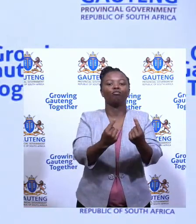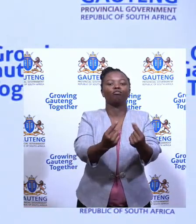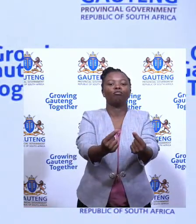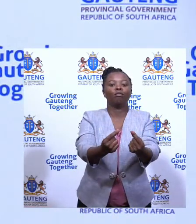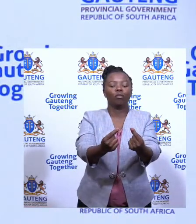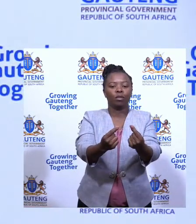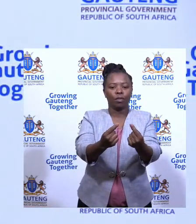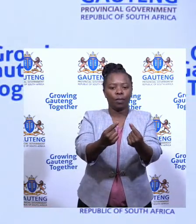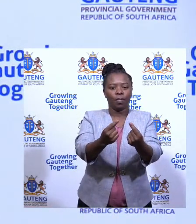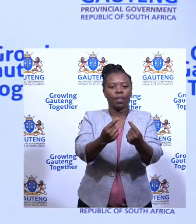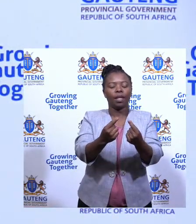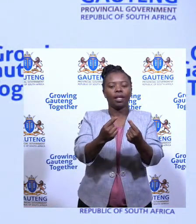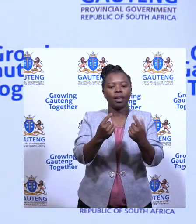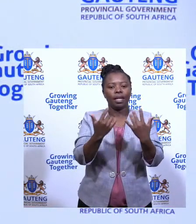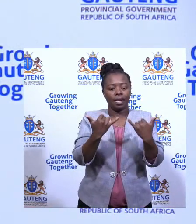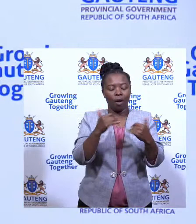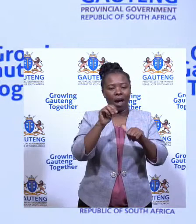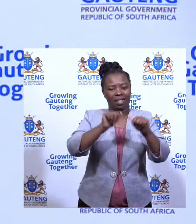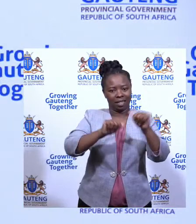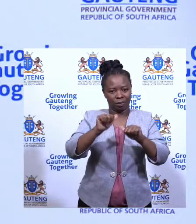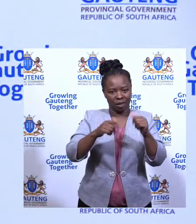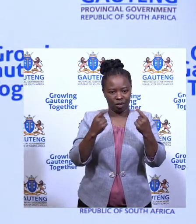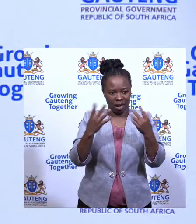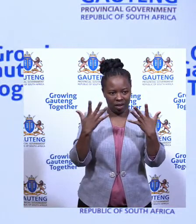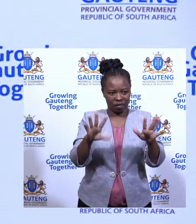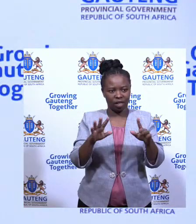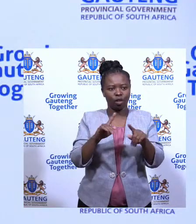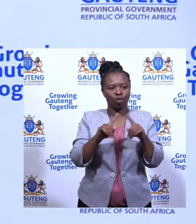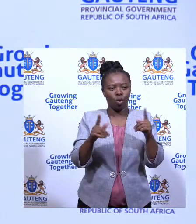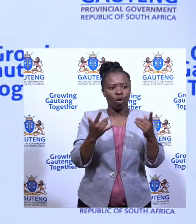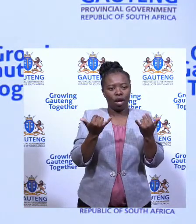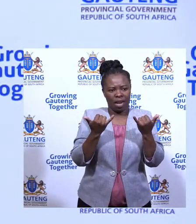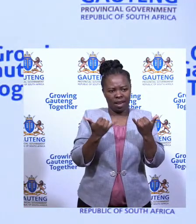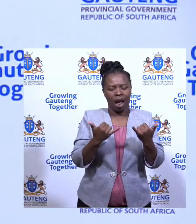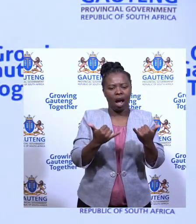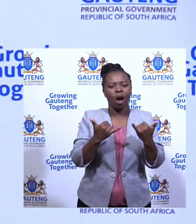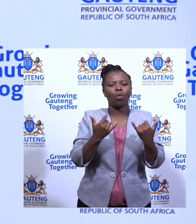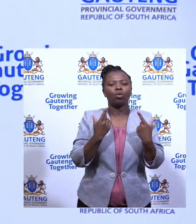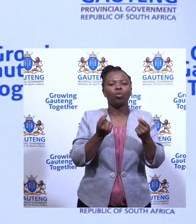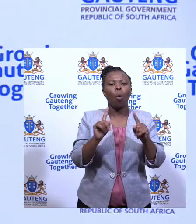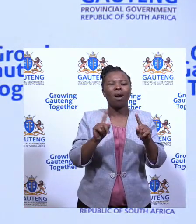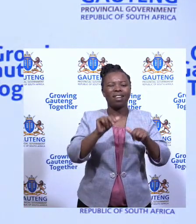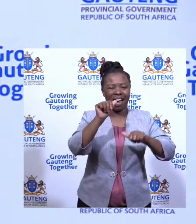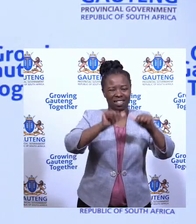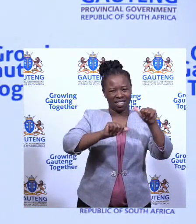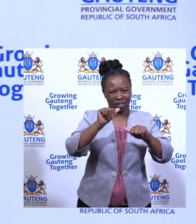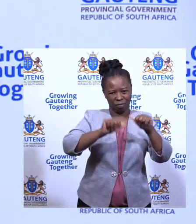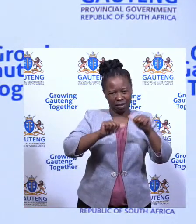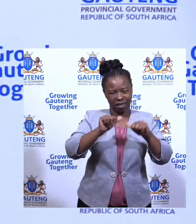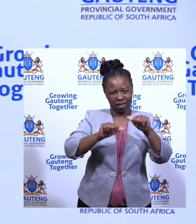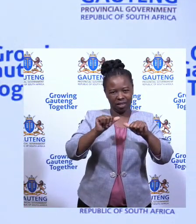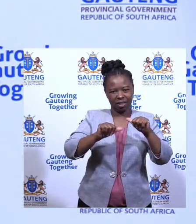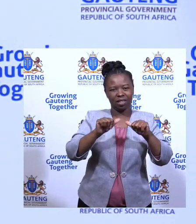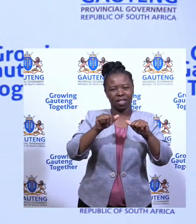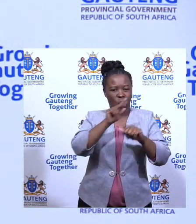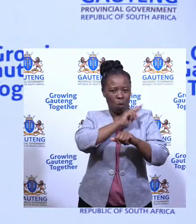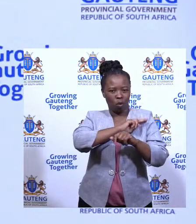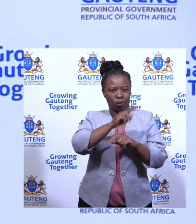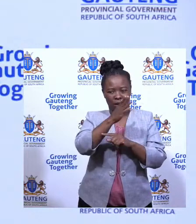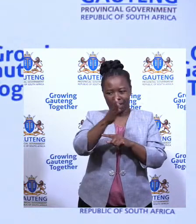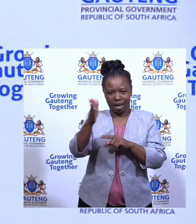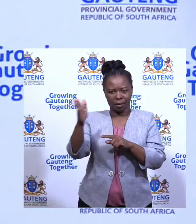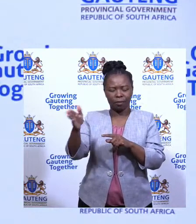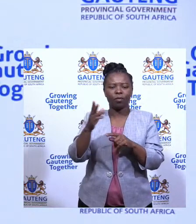current detailed assessment that we've done. We are doing now the assessment around that. We are also assessing